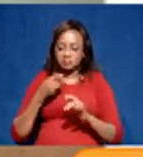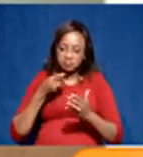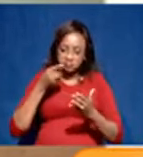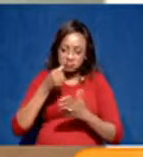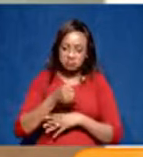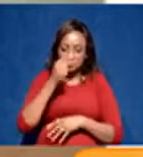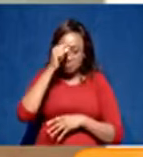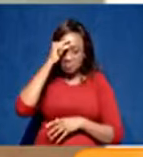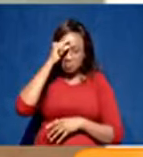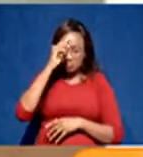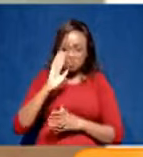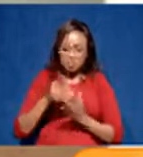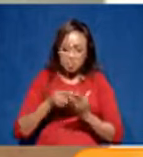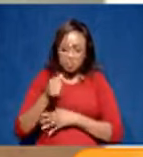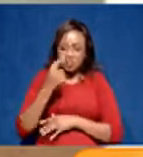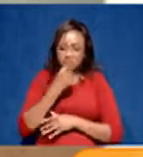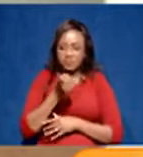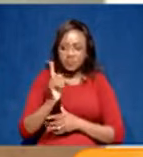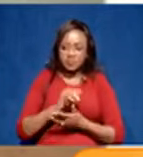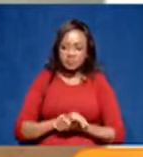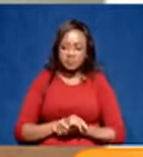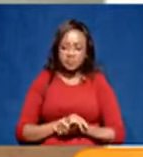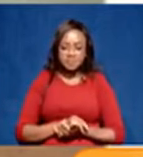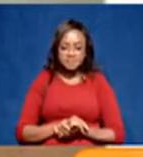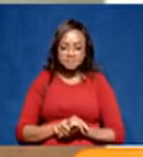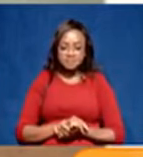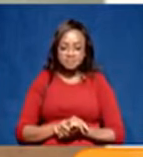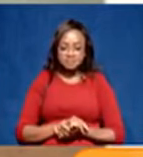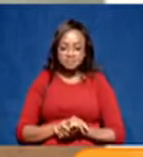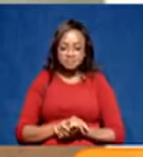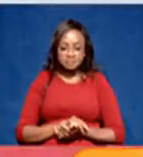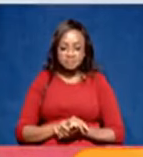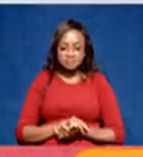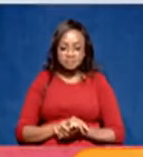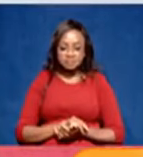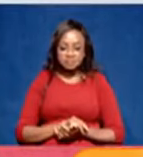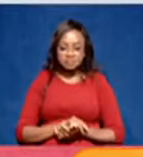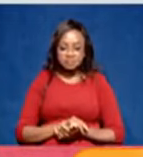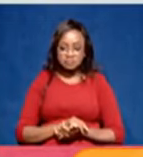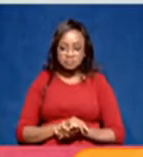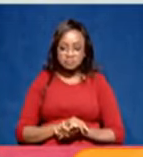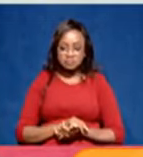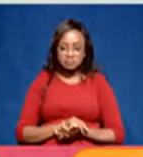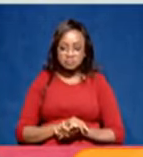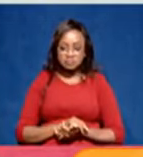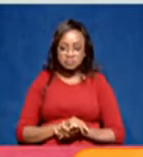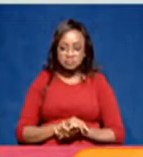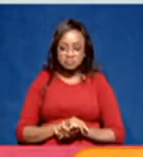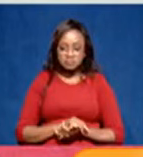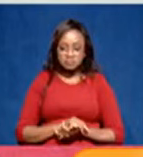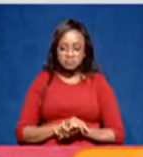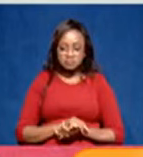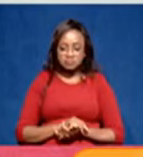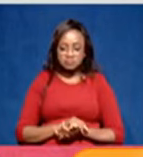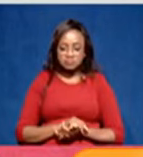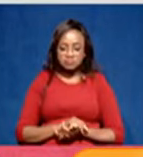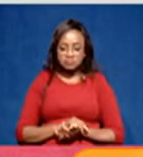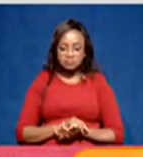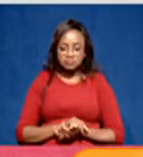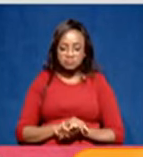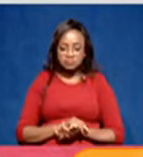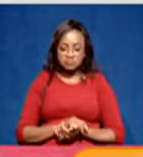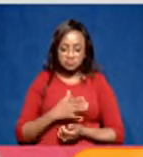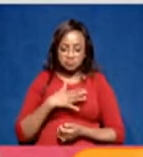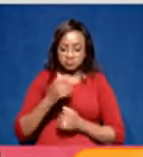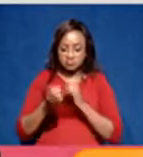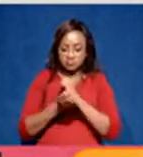the government is going to pay for them. Okay. Yeah. Just clarify there, the question of age, because if an